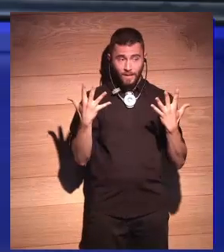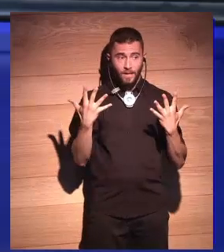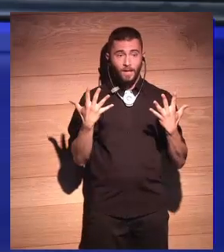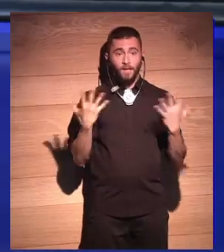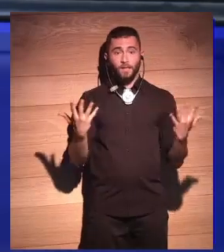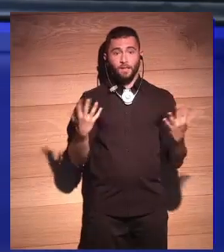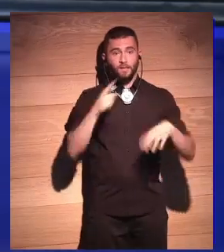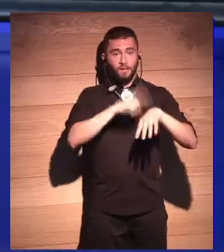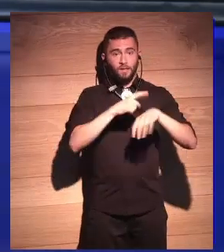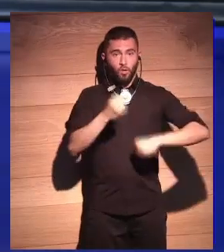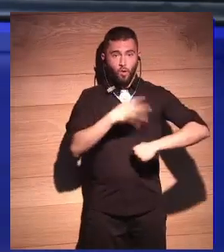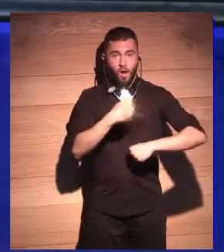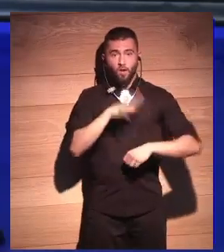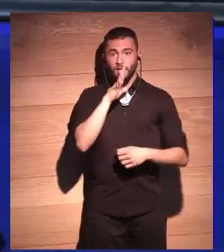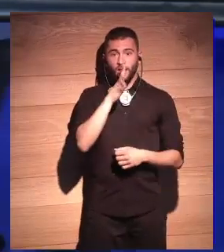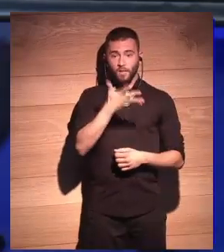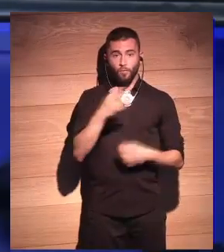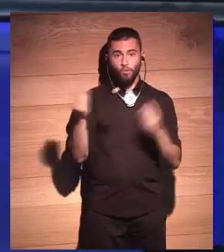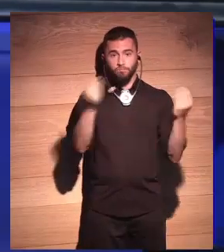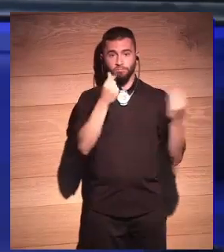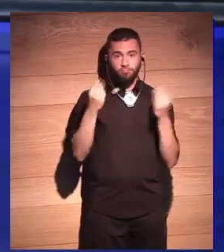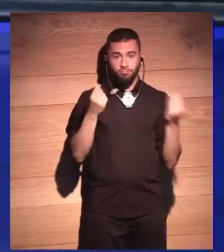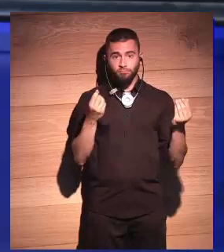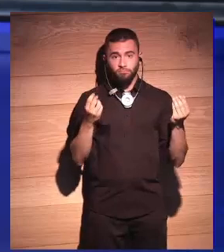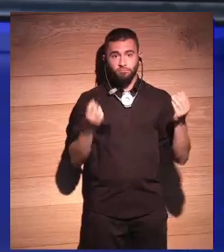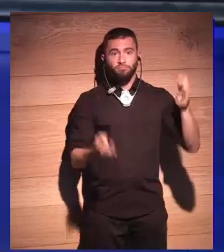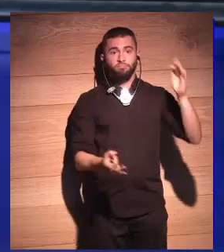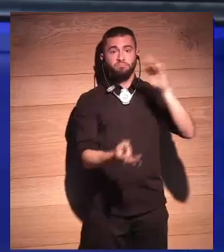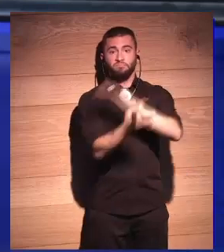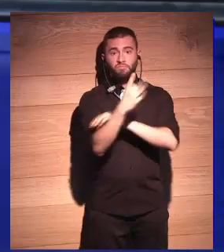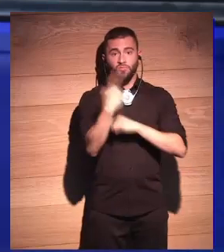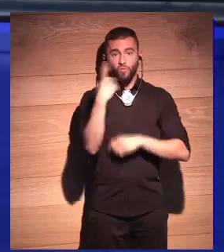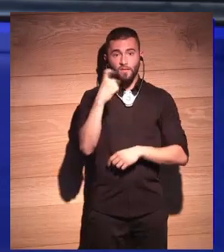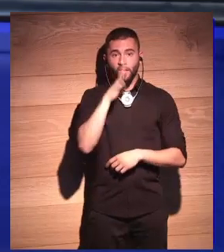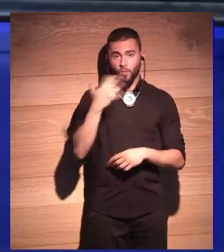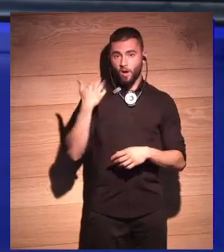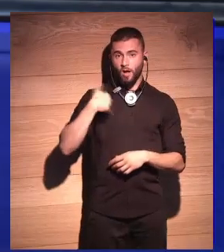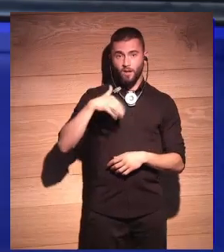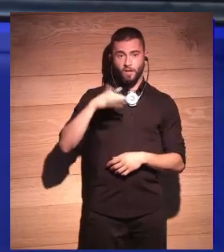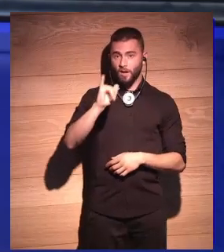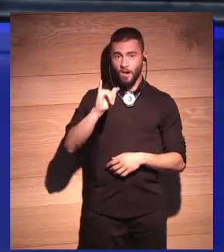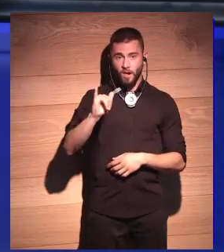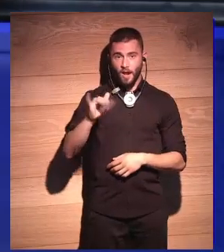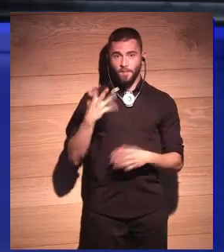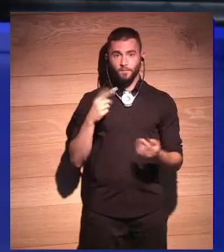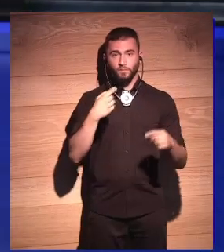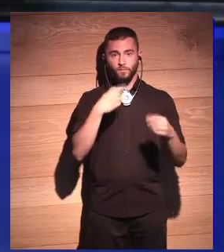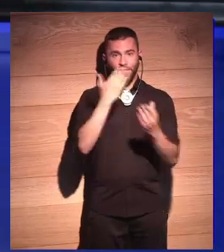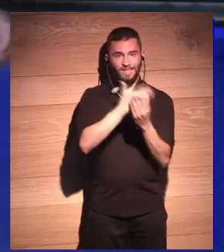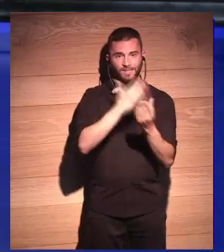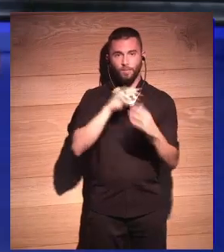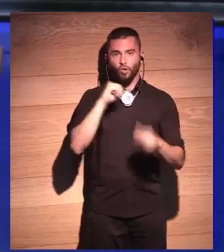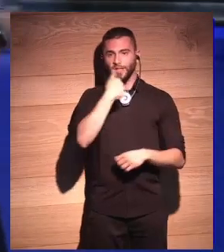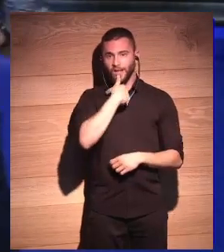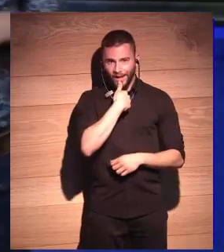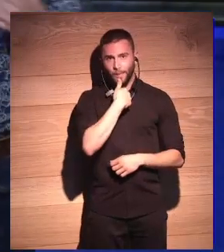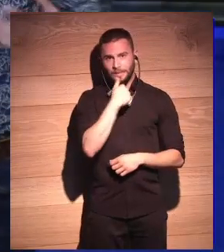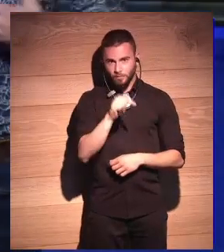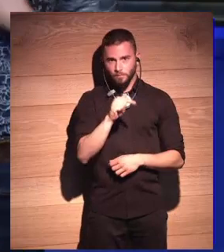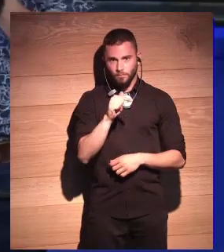build the environment, it already exists. You just build your key assets. And it meant that we were able to throw a bunch of artists at